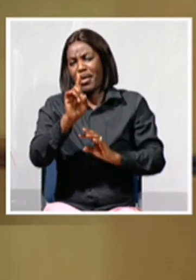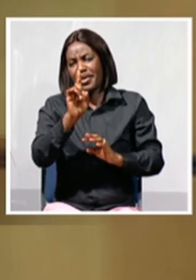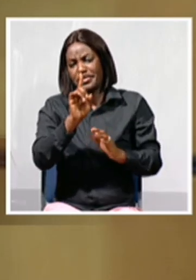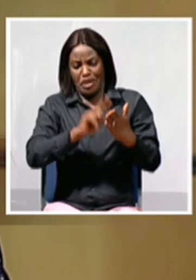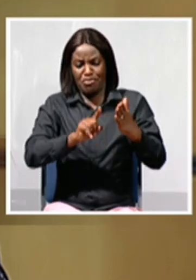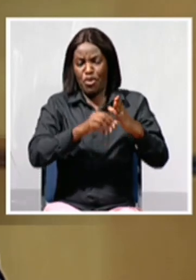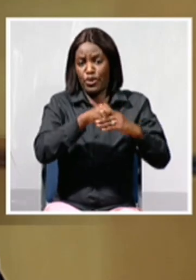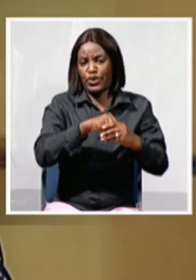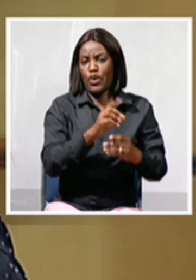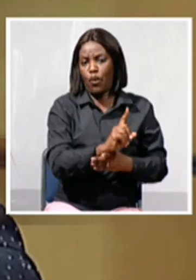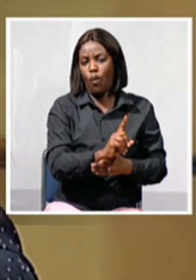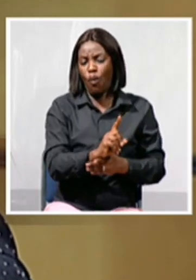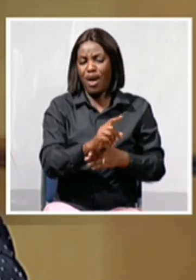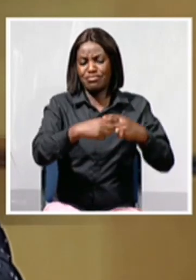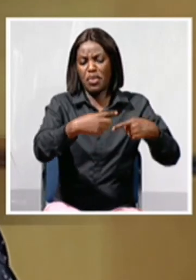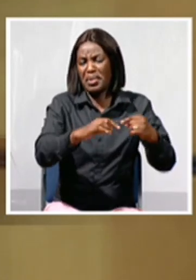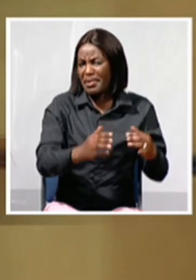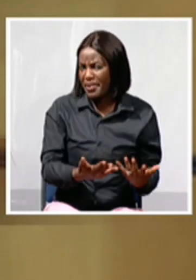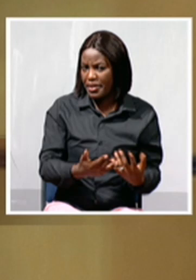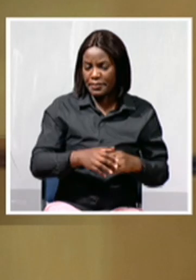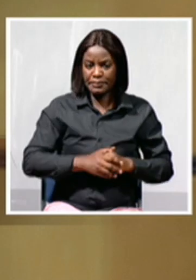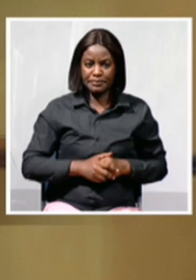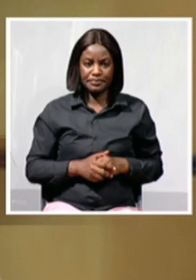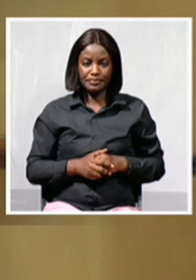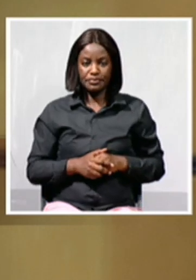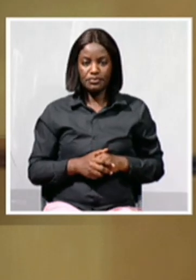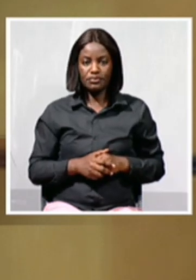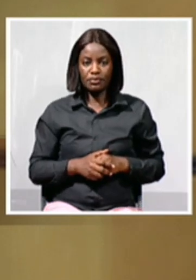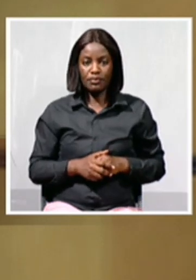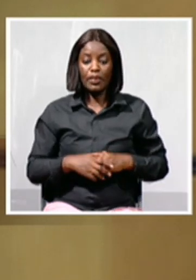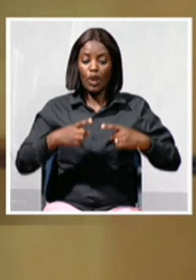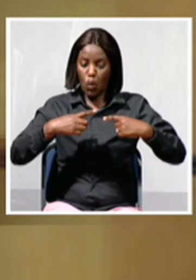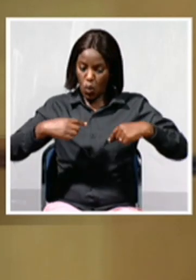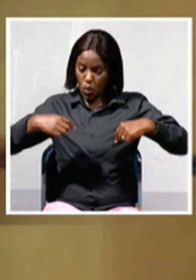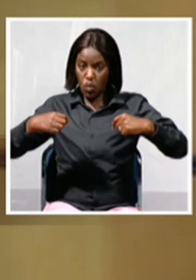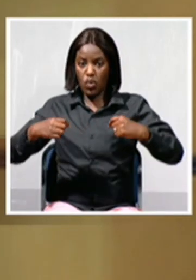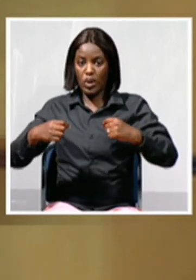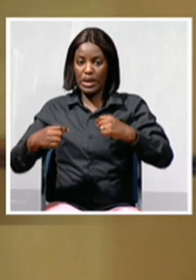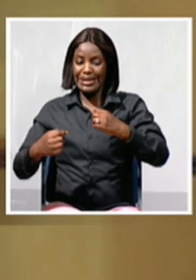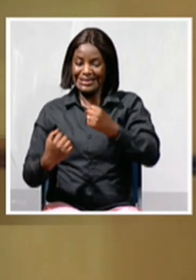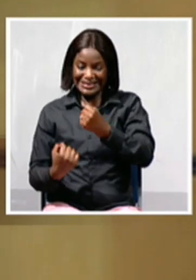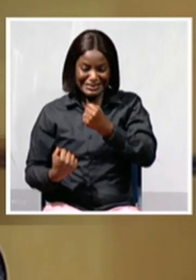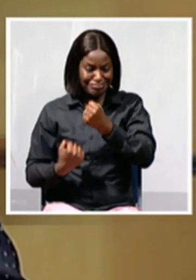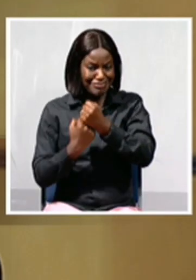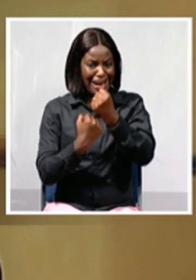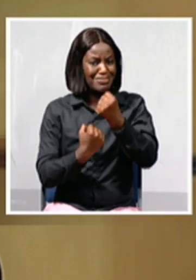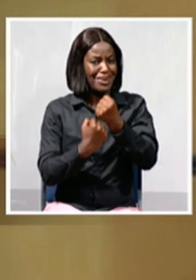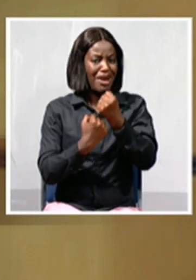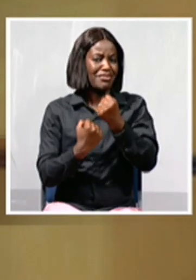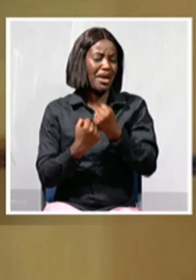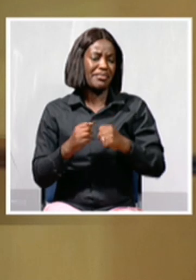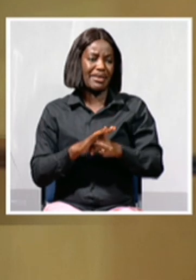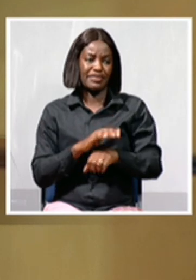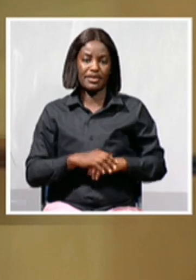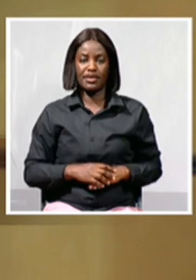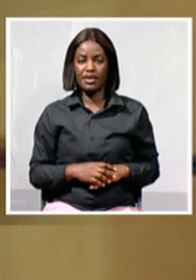anything. So at the end of the day, as civil society, we have positioned ourselves to assist in that regard. What is different this time around? Because, you know, efforts